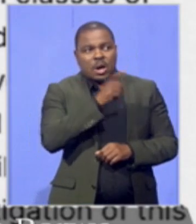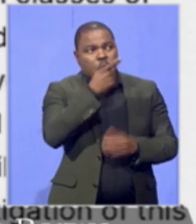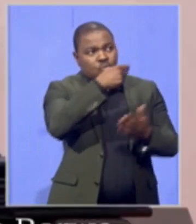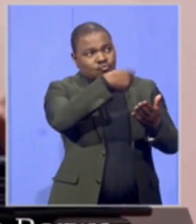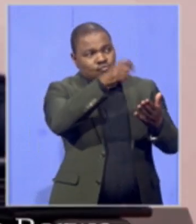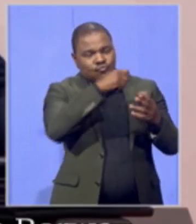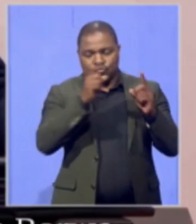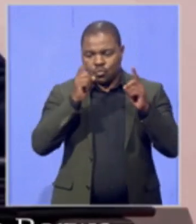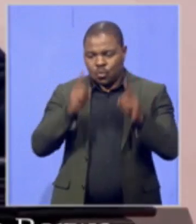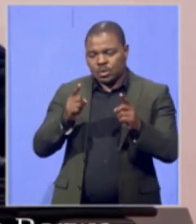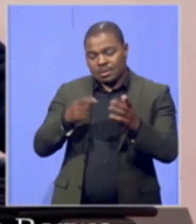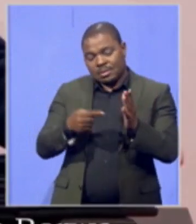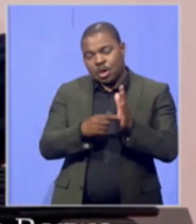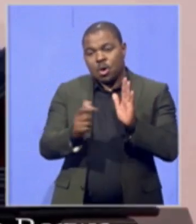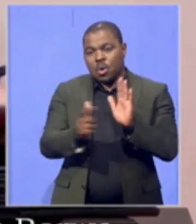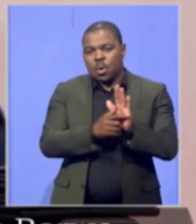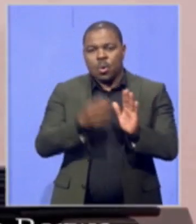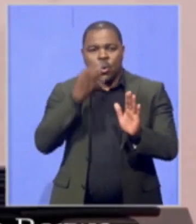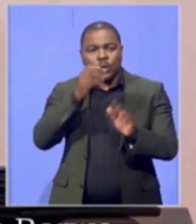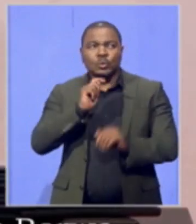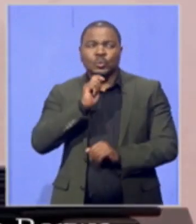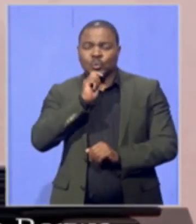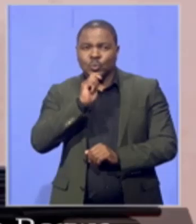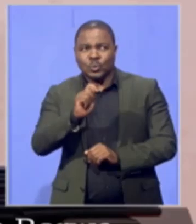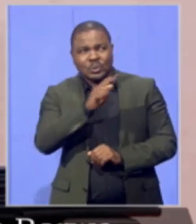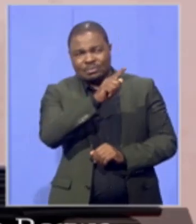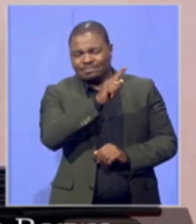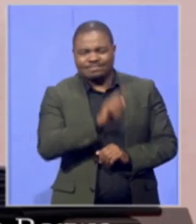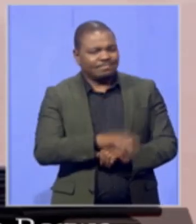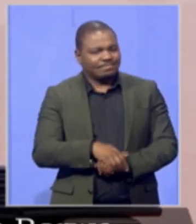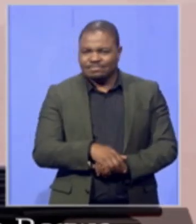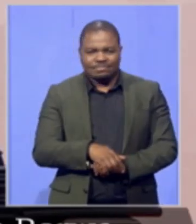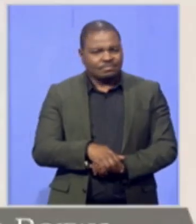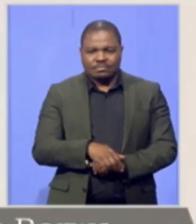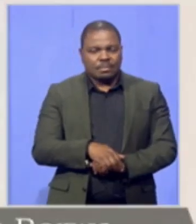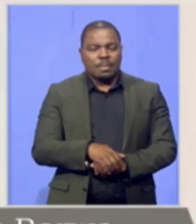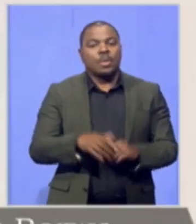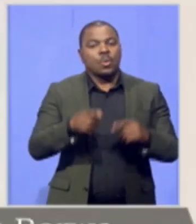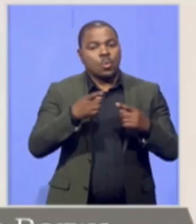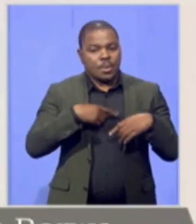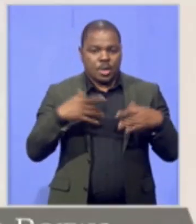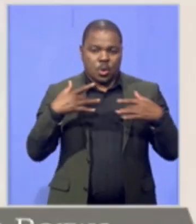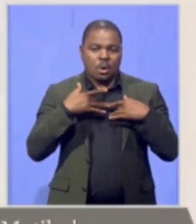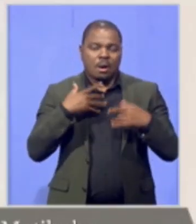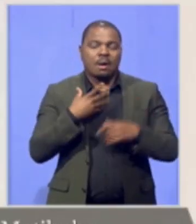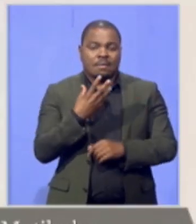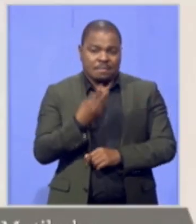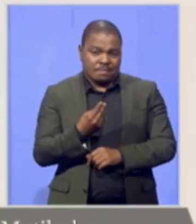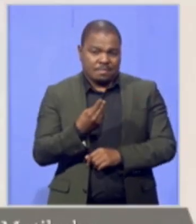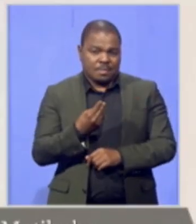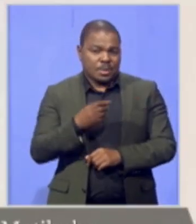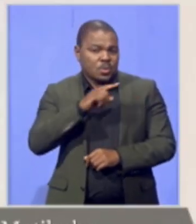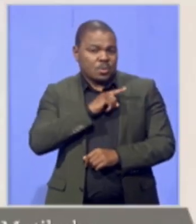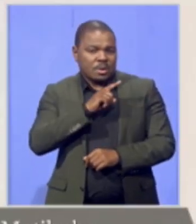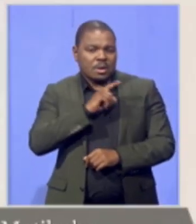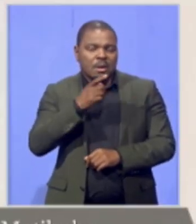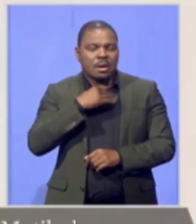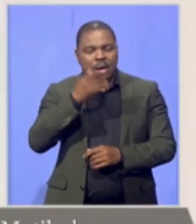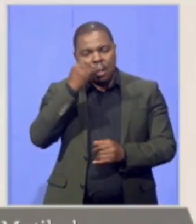wa hae o sa susumetswe ke nnete ya diketsahalo. We are concerned by what seems to be a campaign